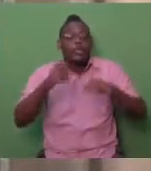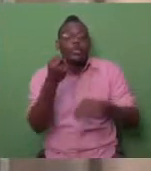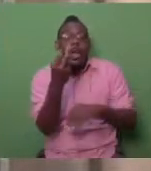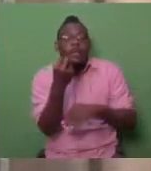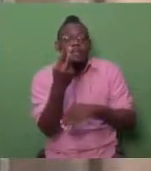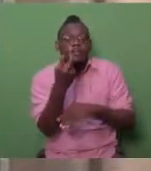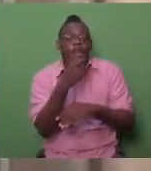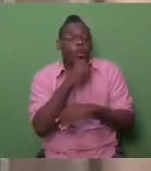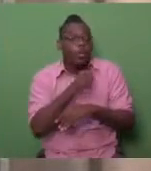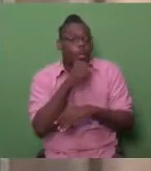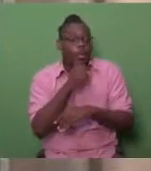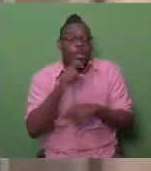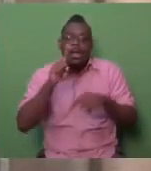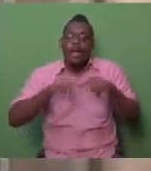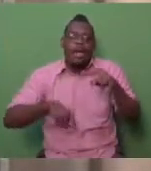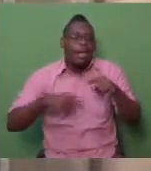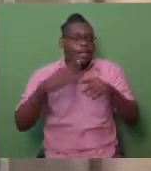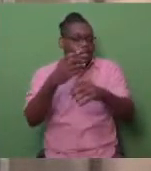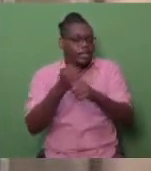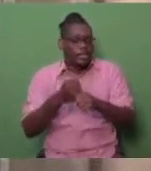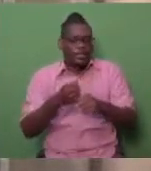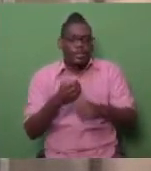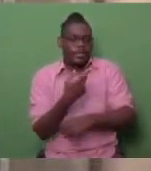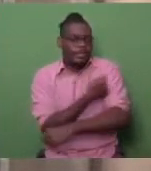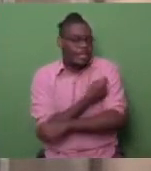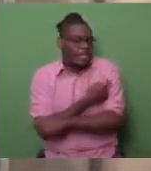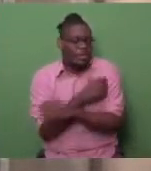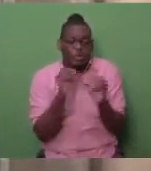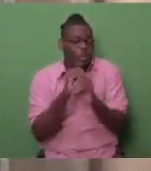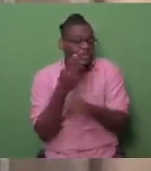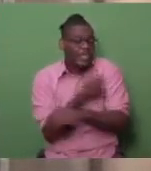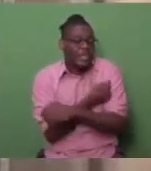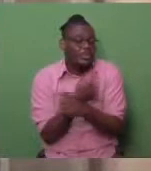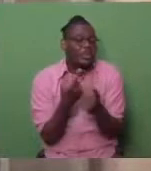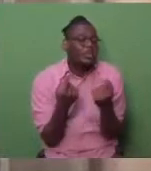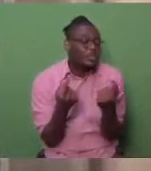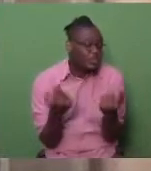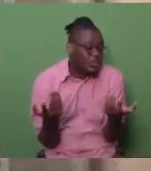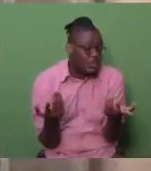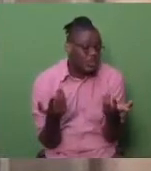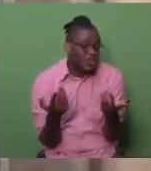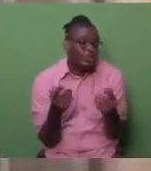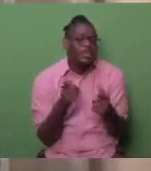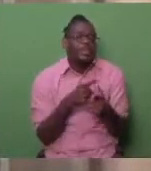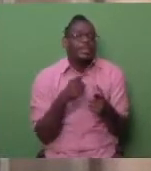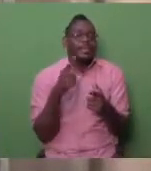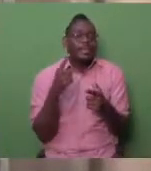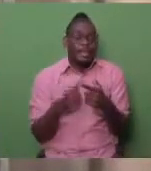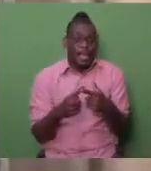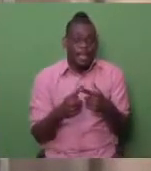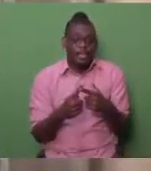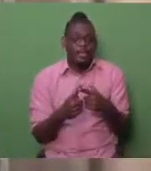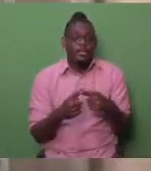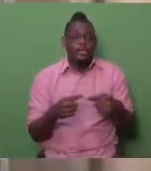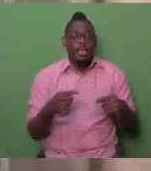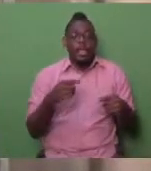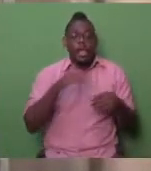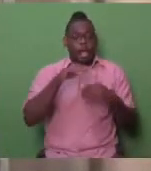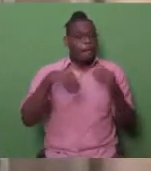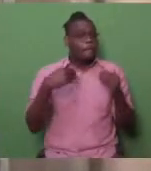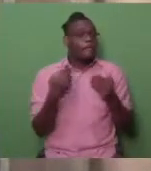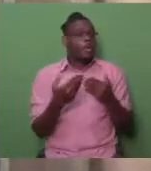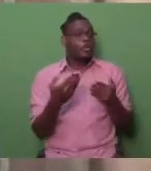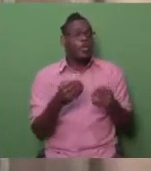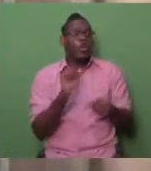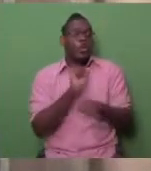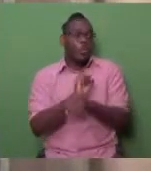vaccinated. And then there's the issue of unvaccinated employees now have to produce a PCR test every 2 weeks to continue